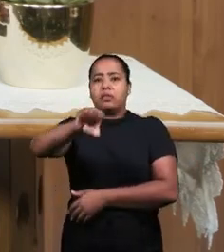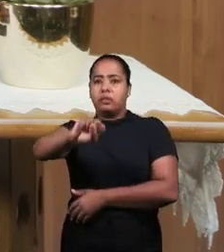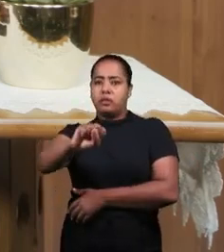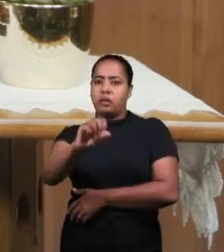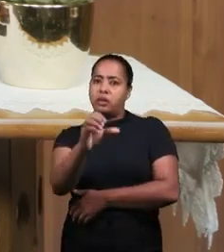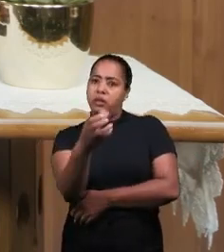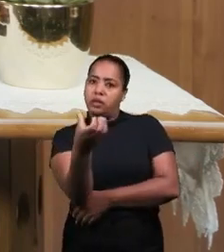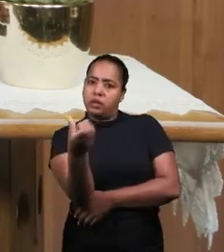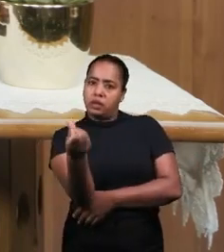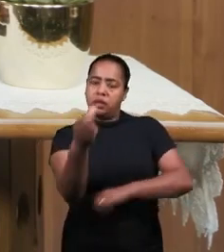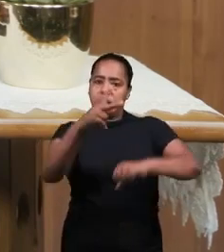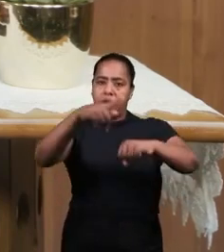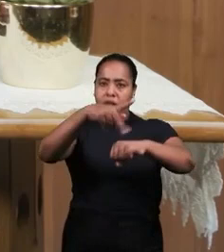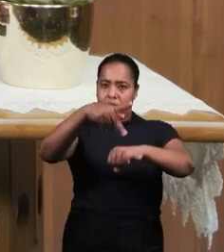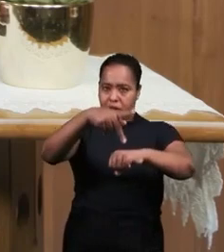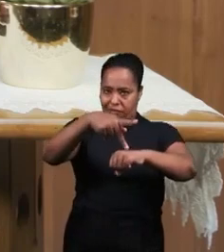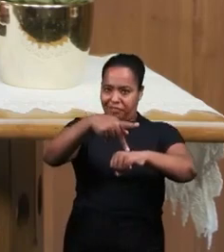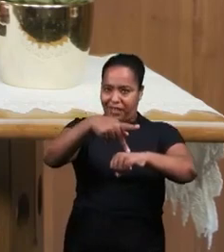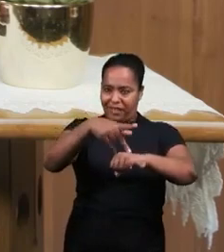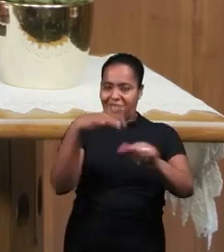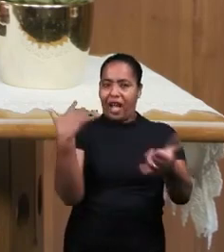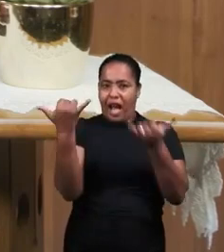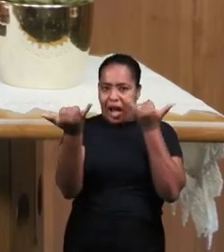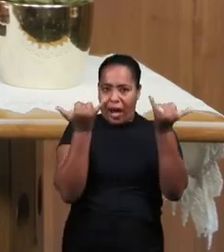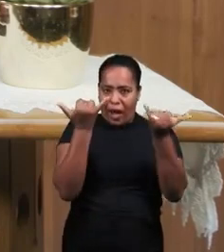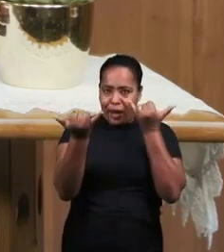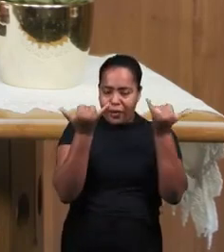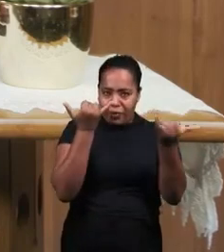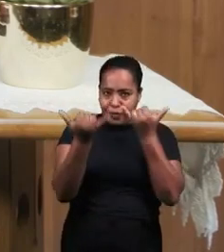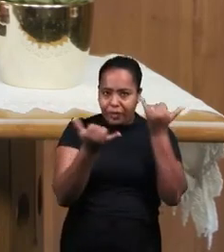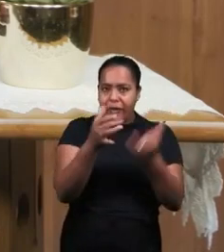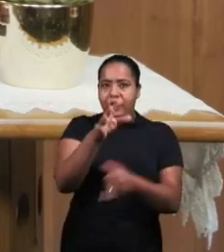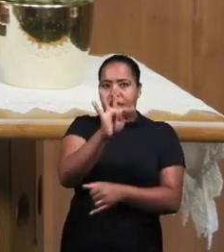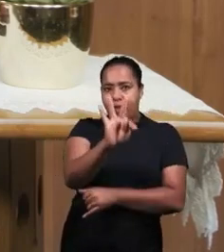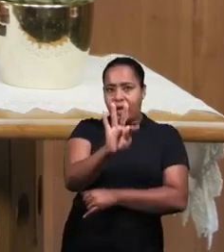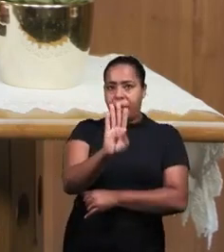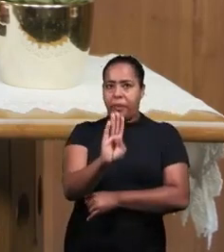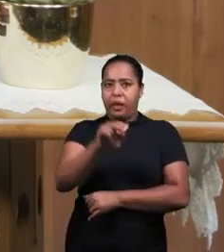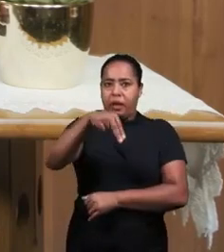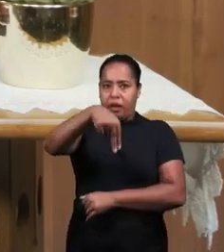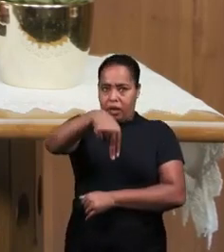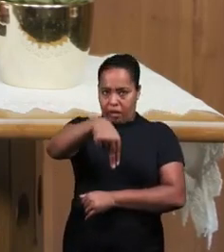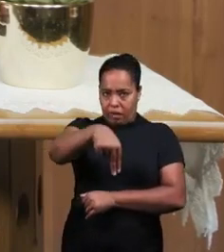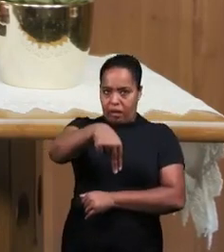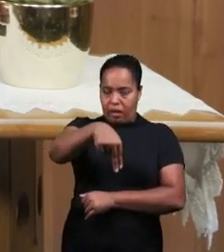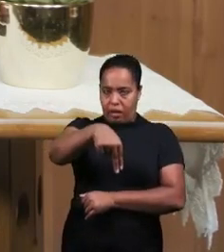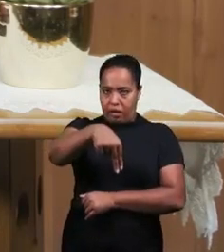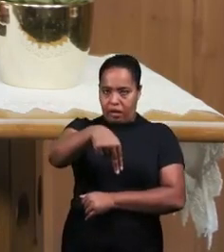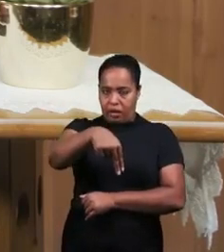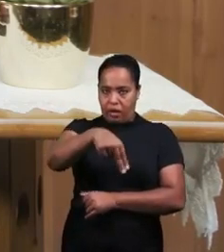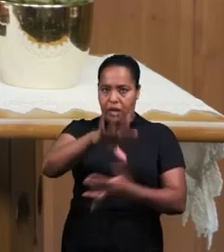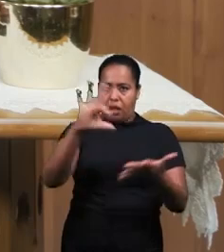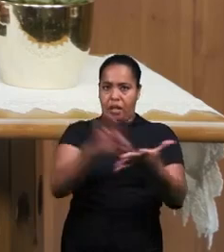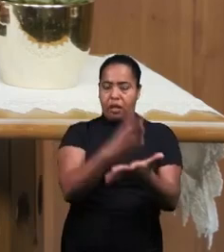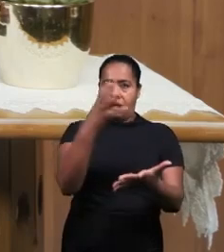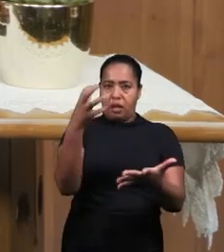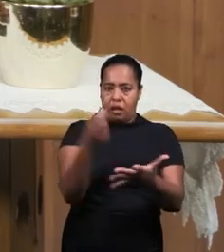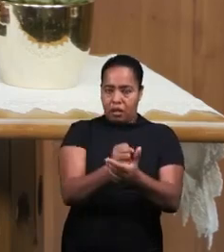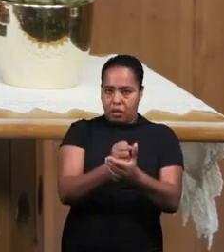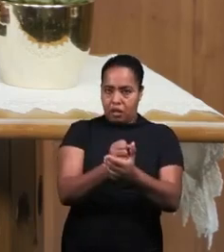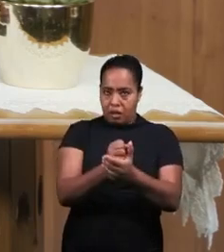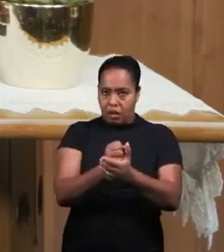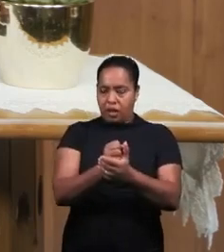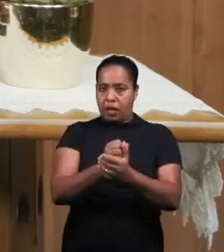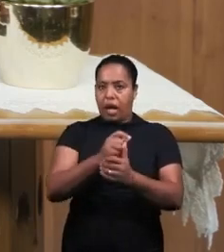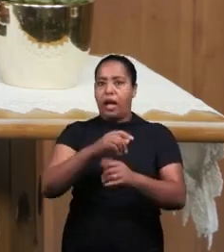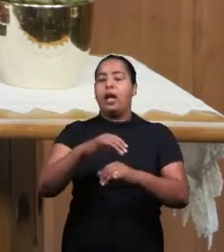186 countries via cable, satellite, and open TV. So this is information that TBN reported as